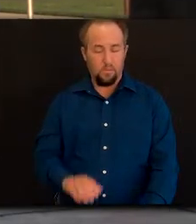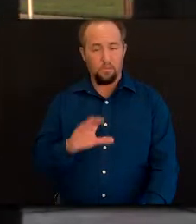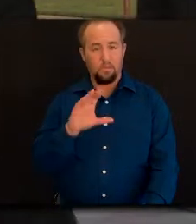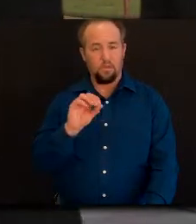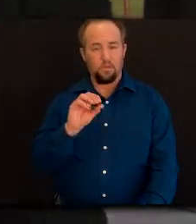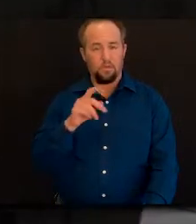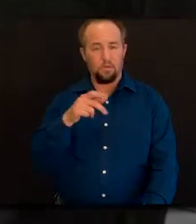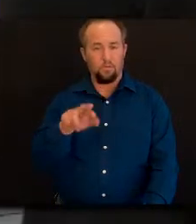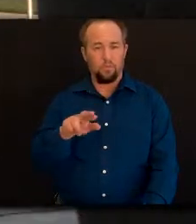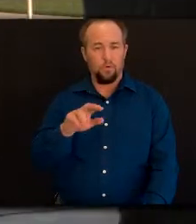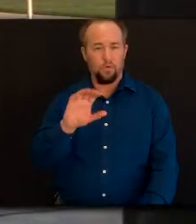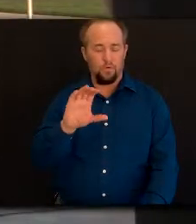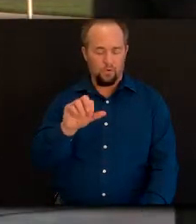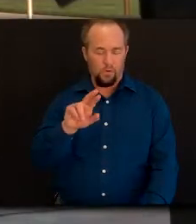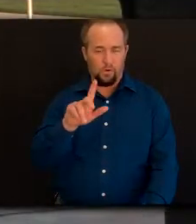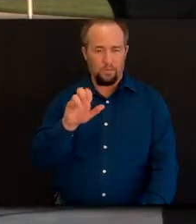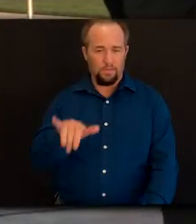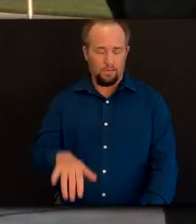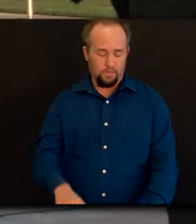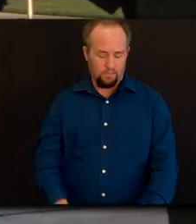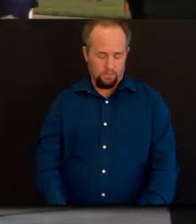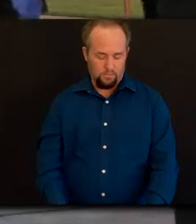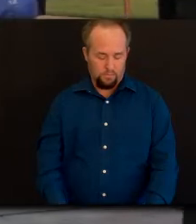Cooper Justin Carley.